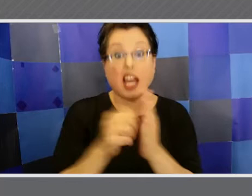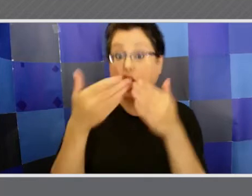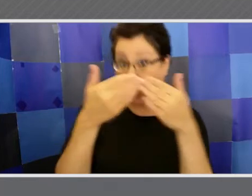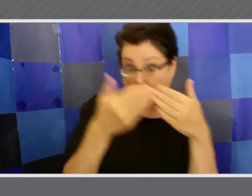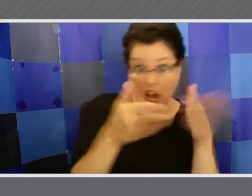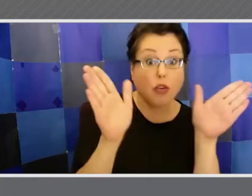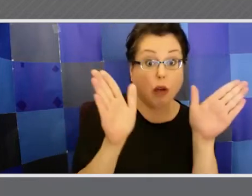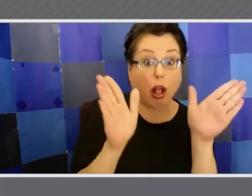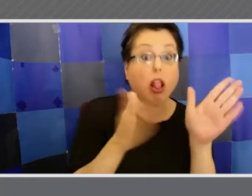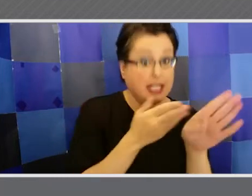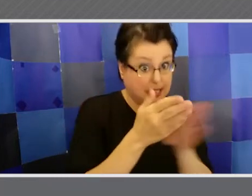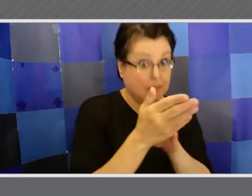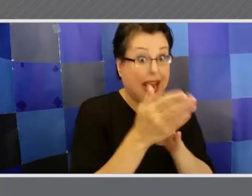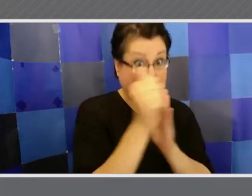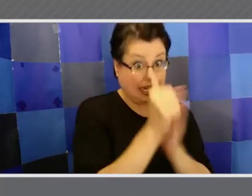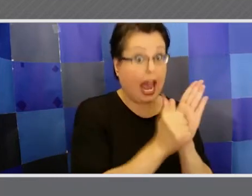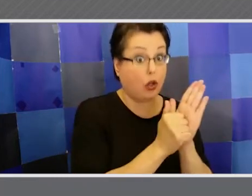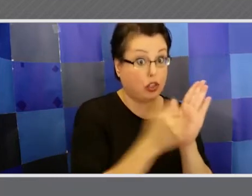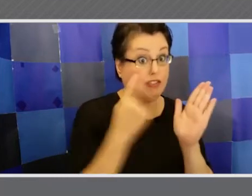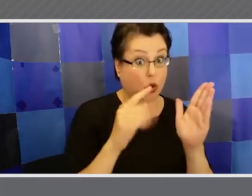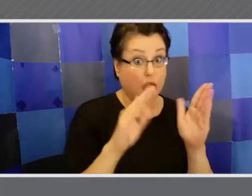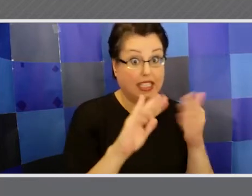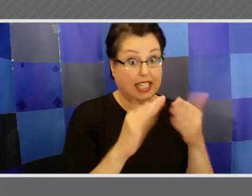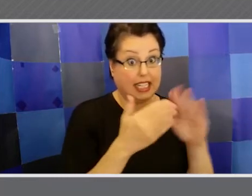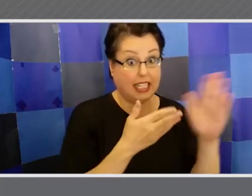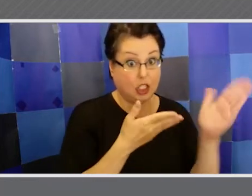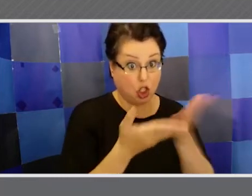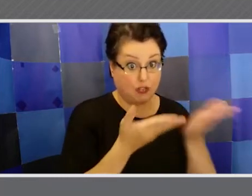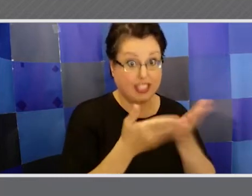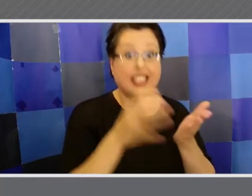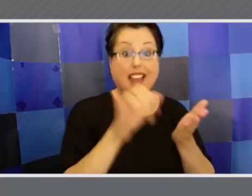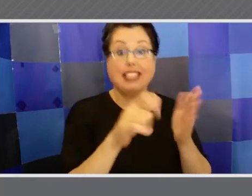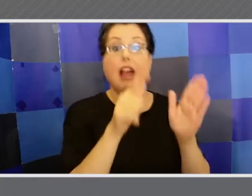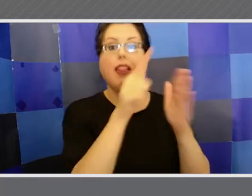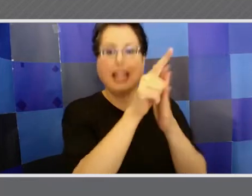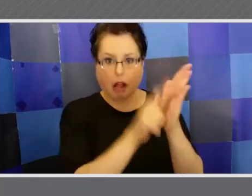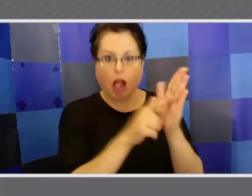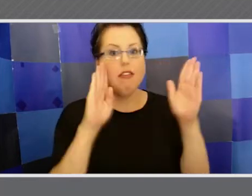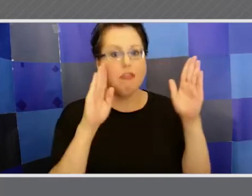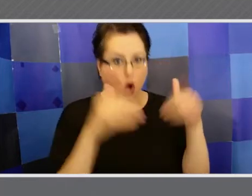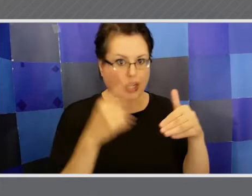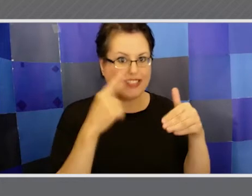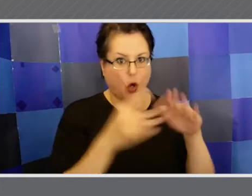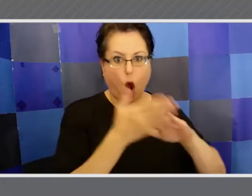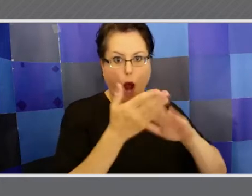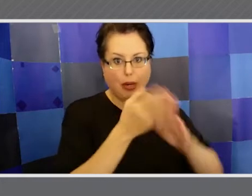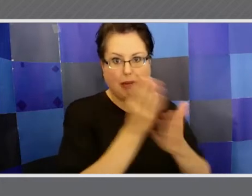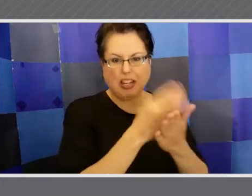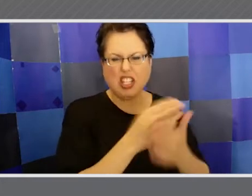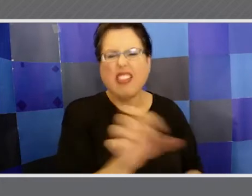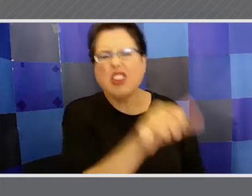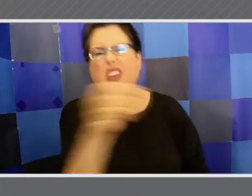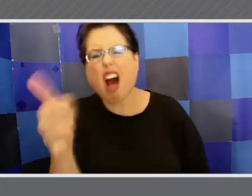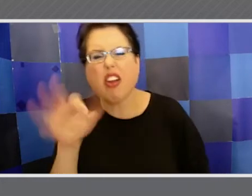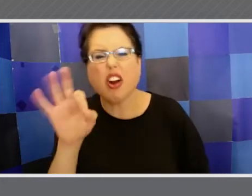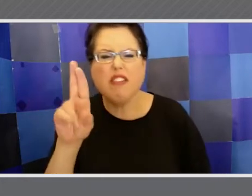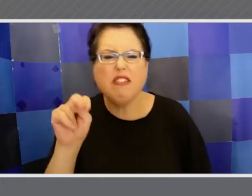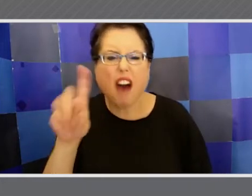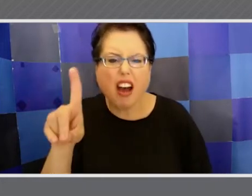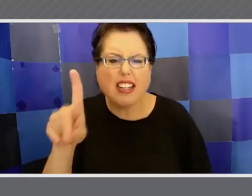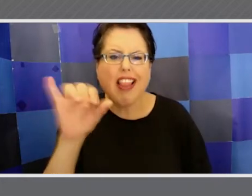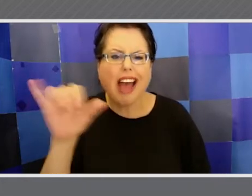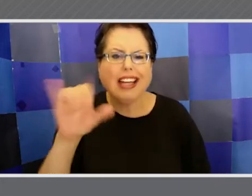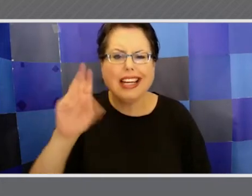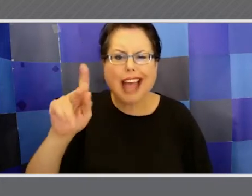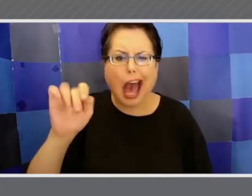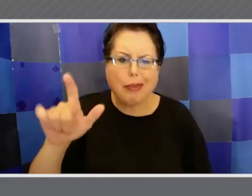city services. This is the legal focus of the operating budget. There are other funds. The capital projects have their own